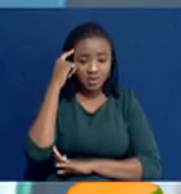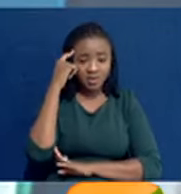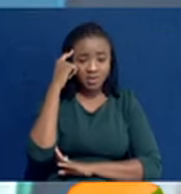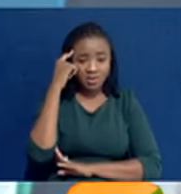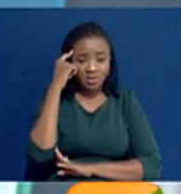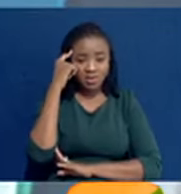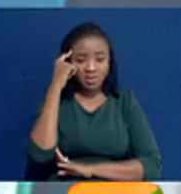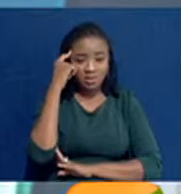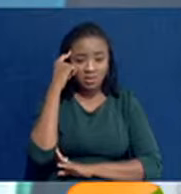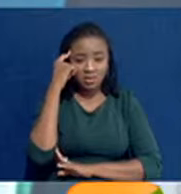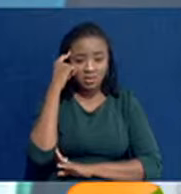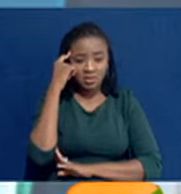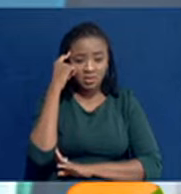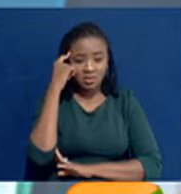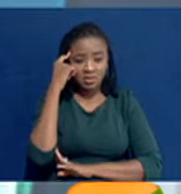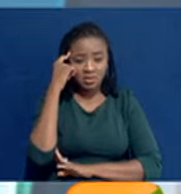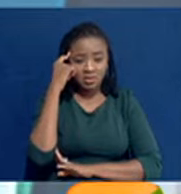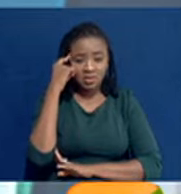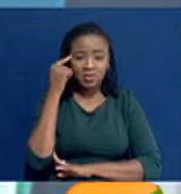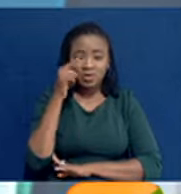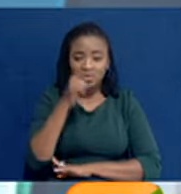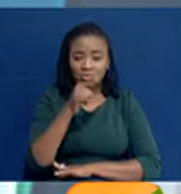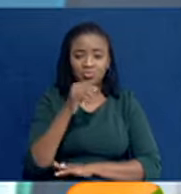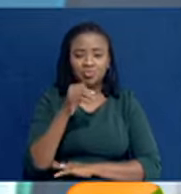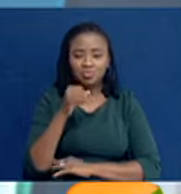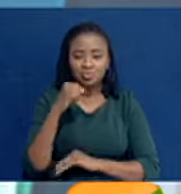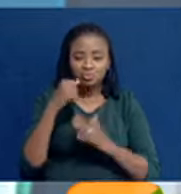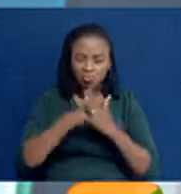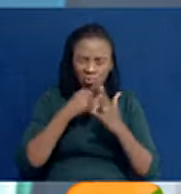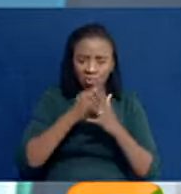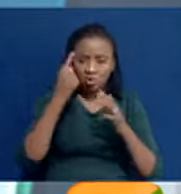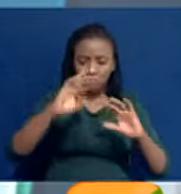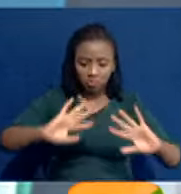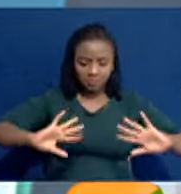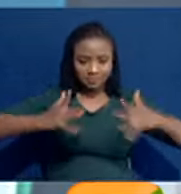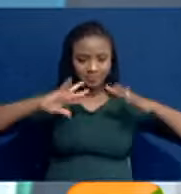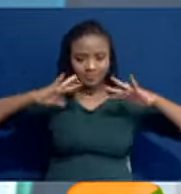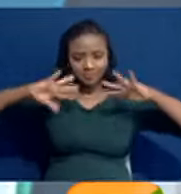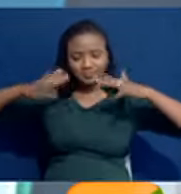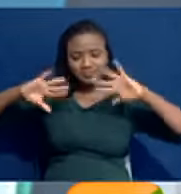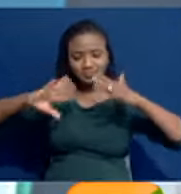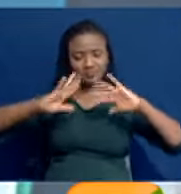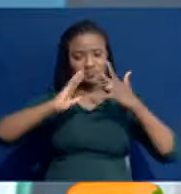your accreditation, for your glory, for your